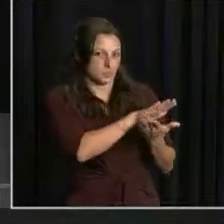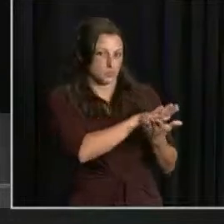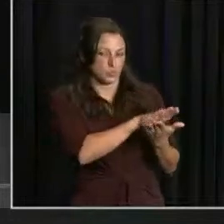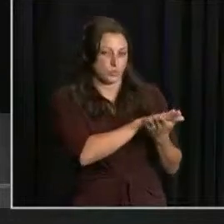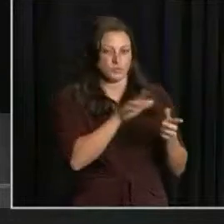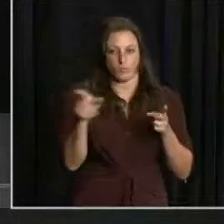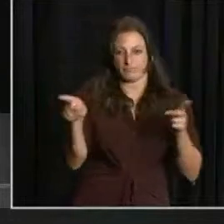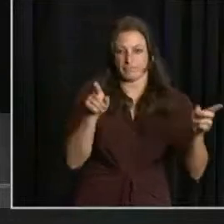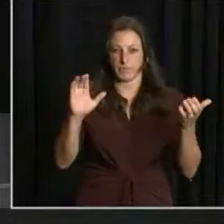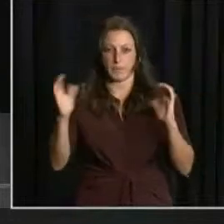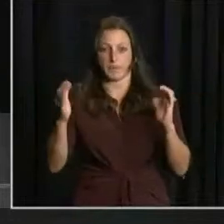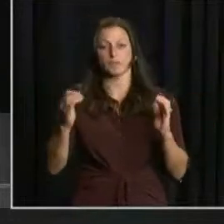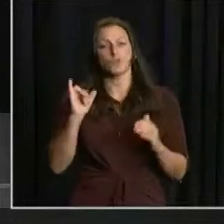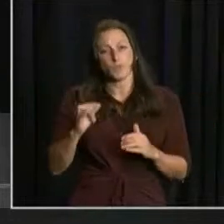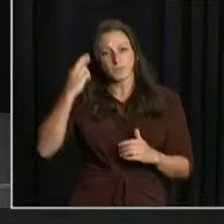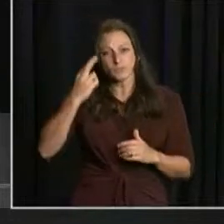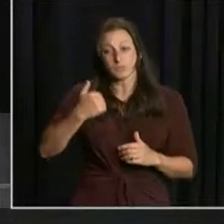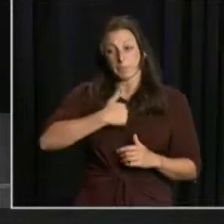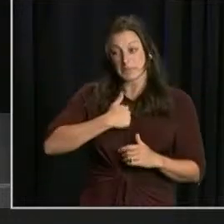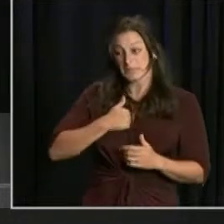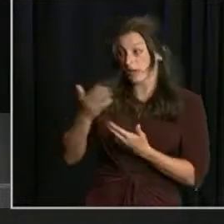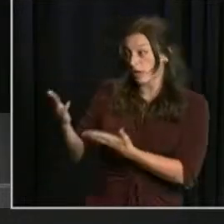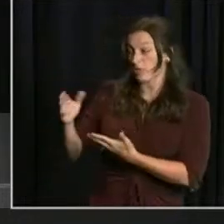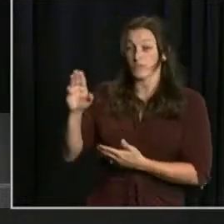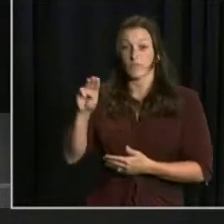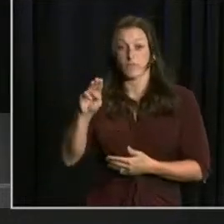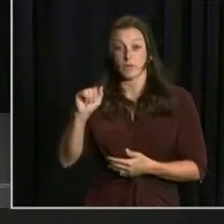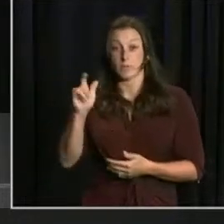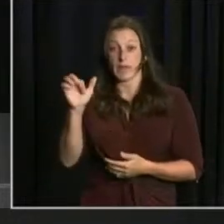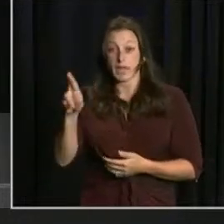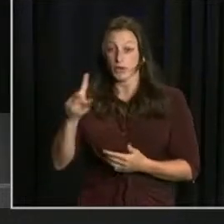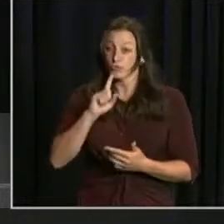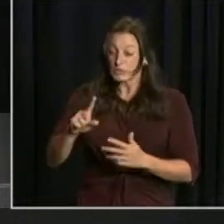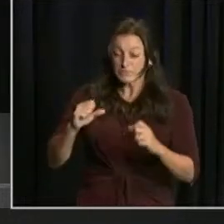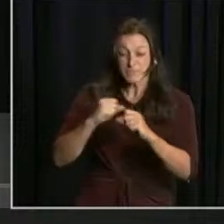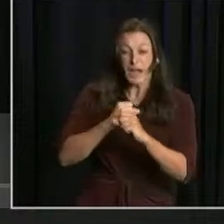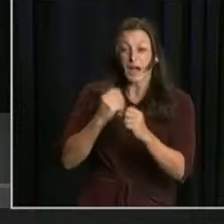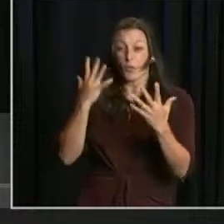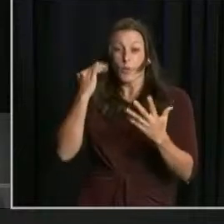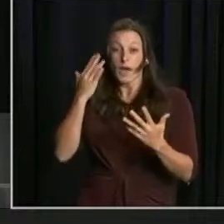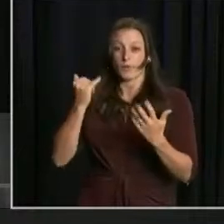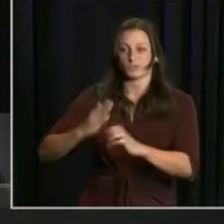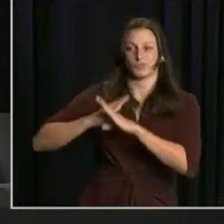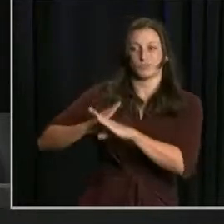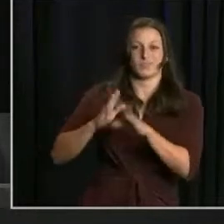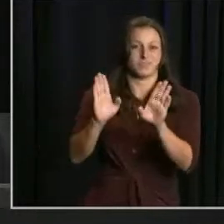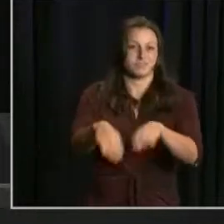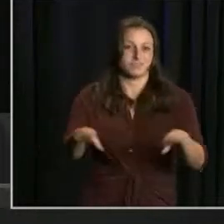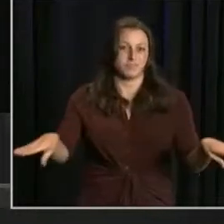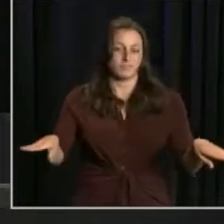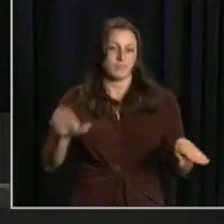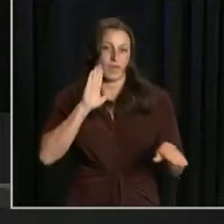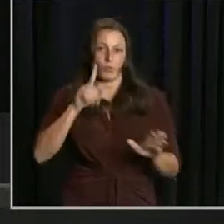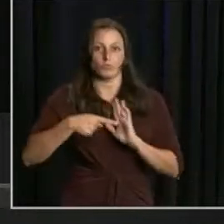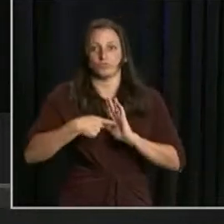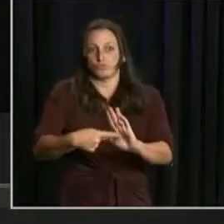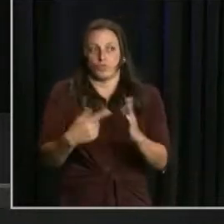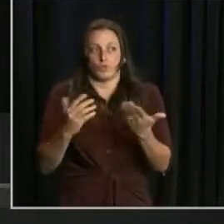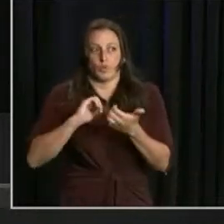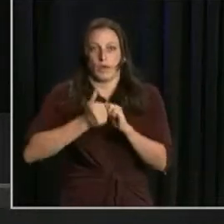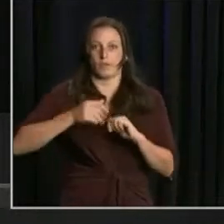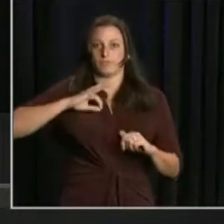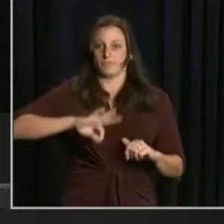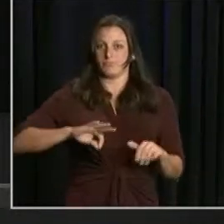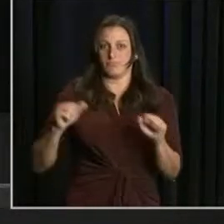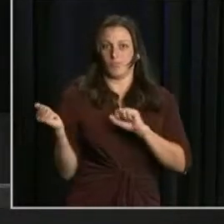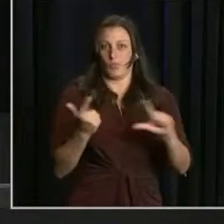mayor and I have been fighting so hard to protect children. And let me tell you what the impact has been since there's